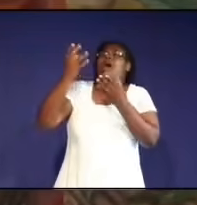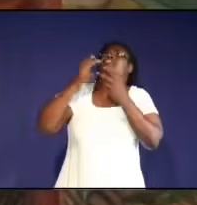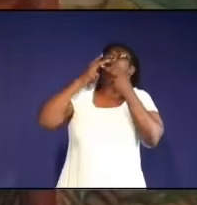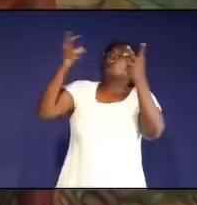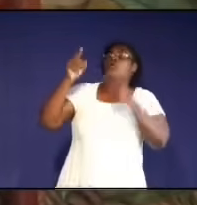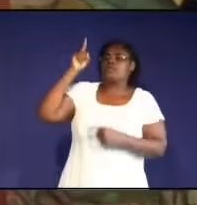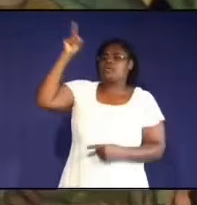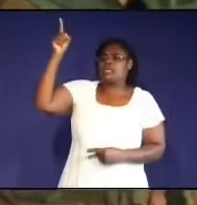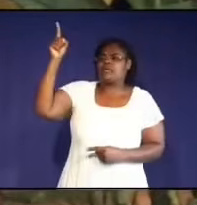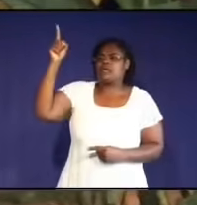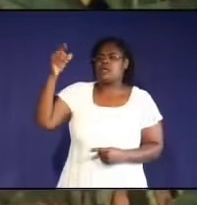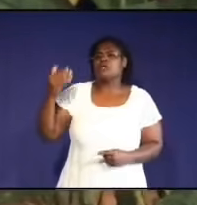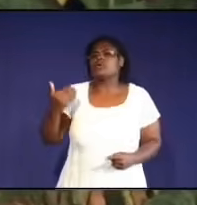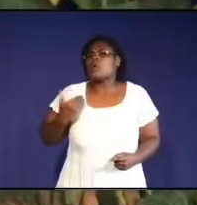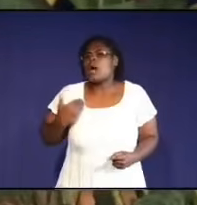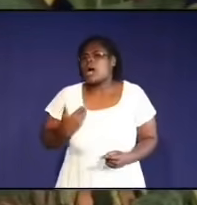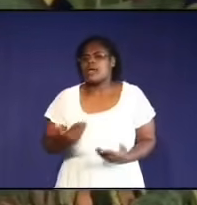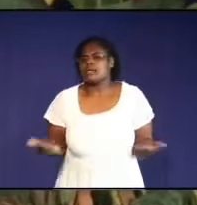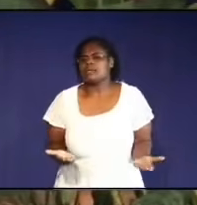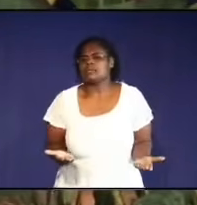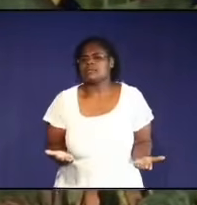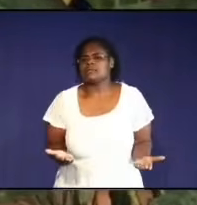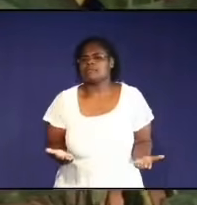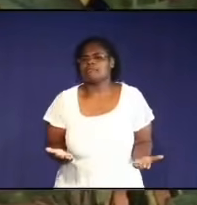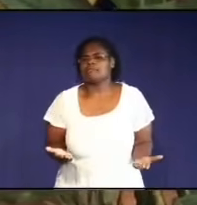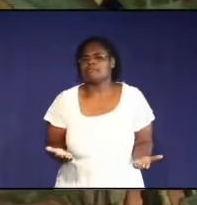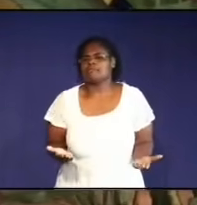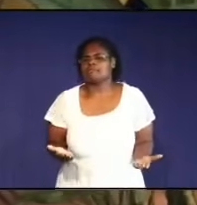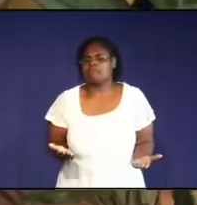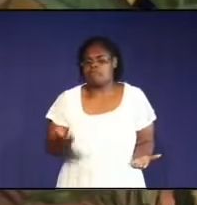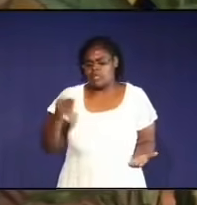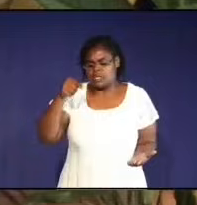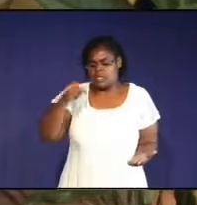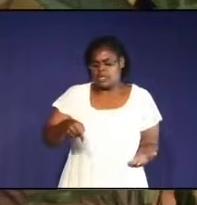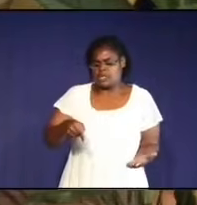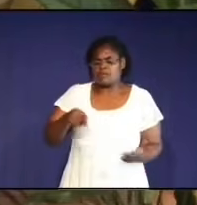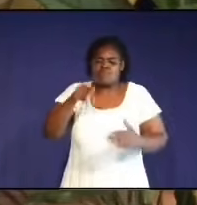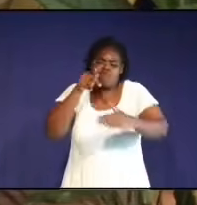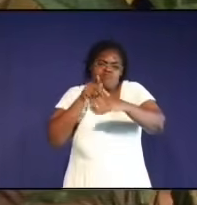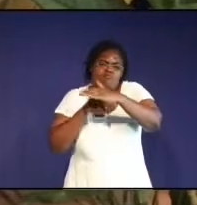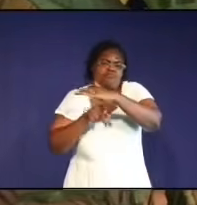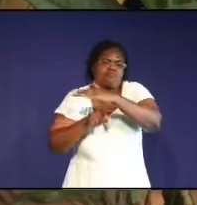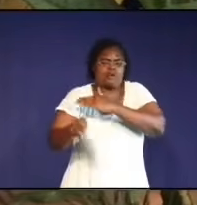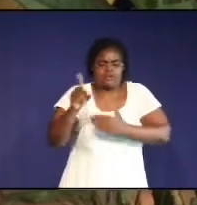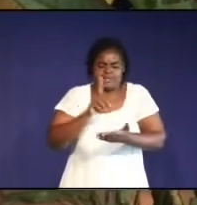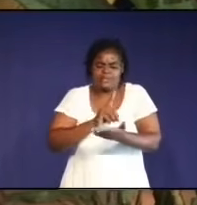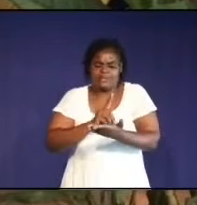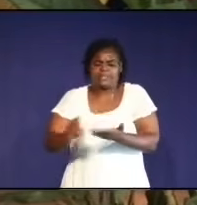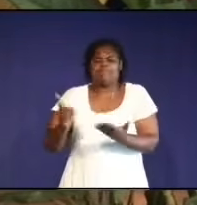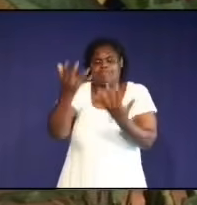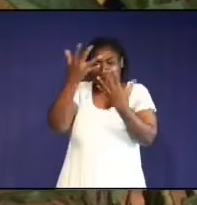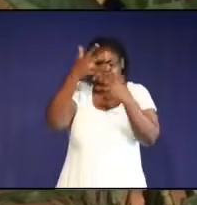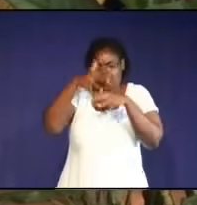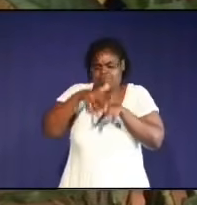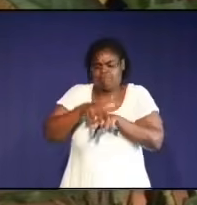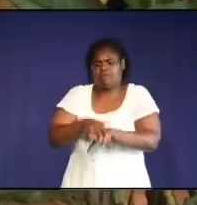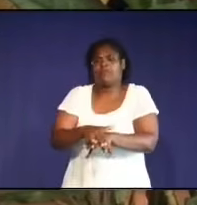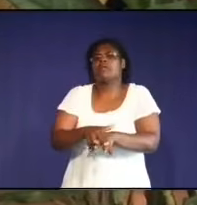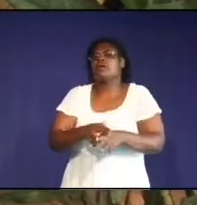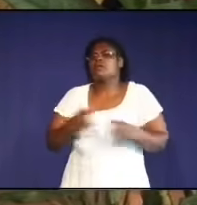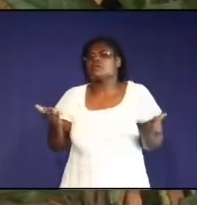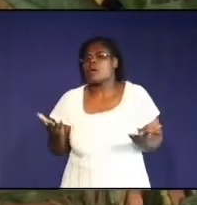So what we have here in this divine prophecy of divine interposition